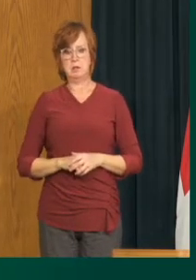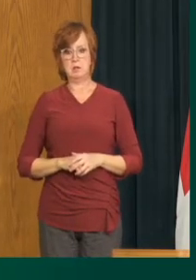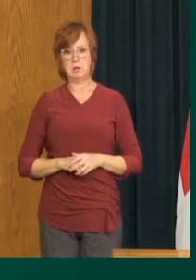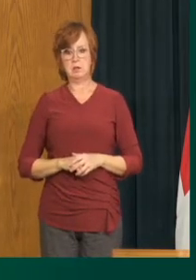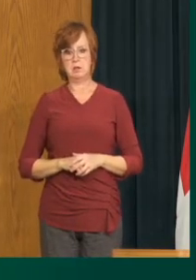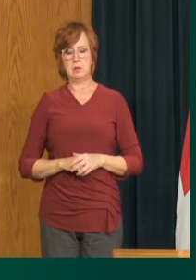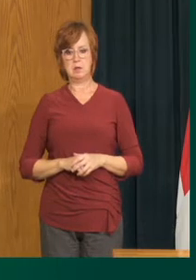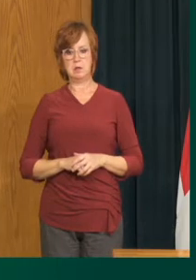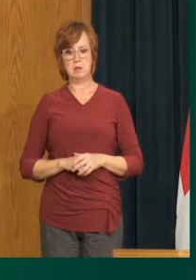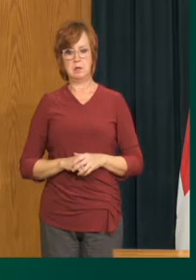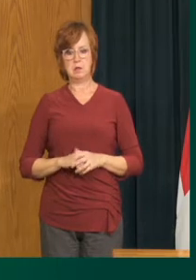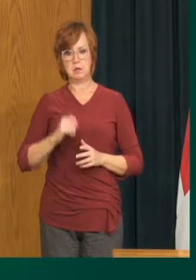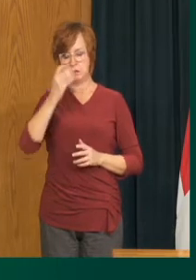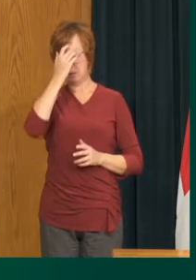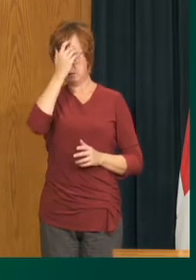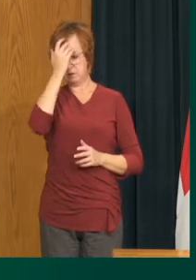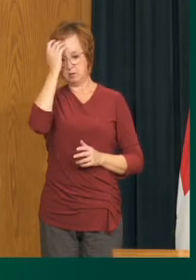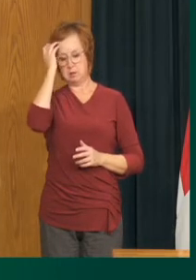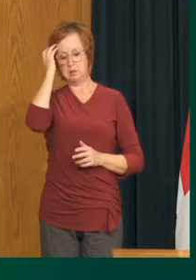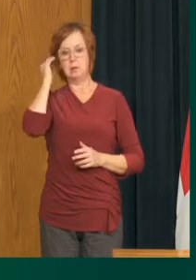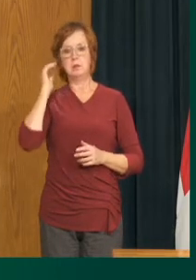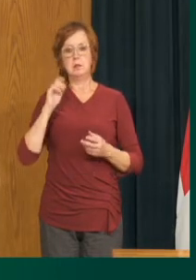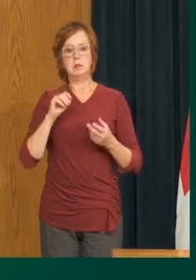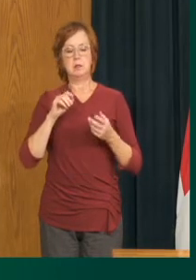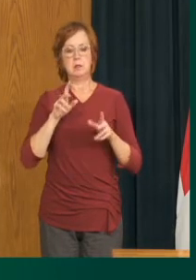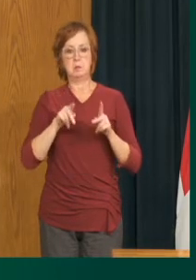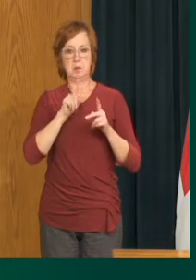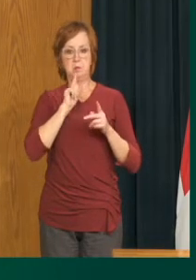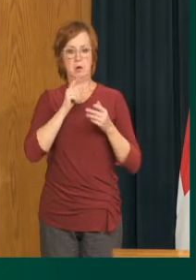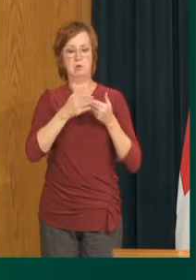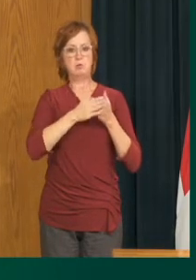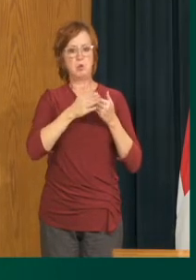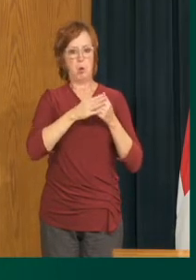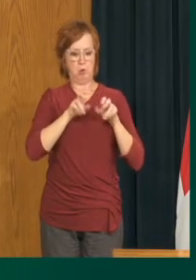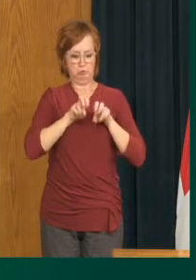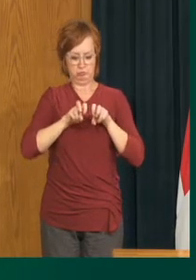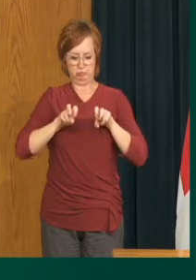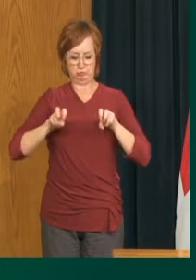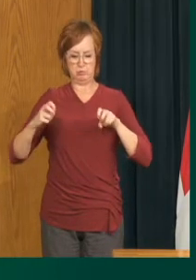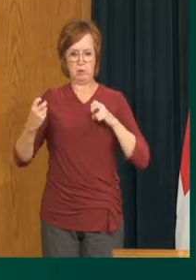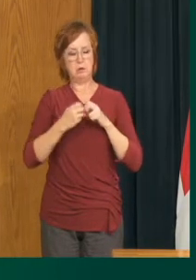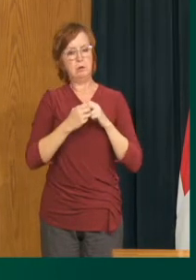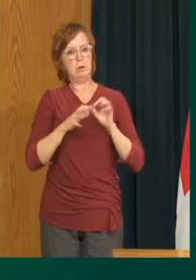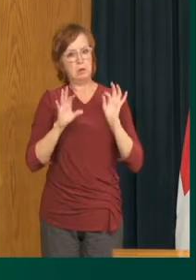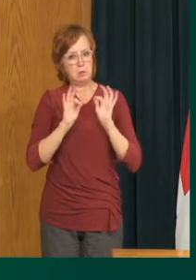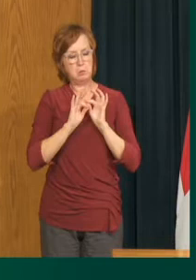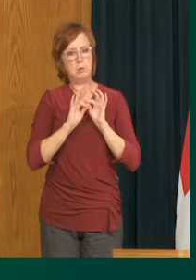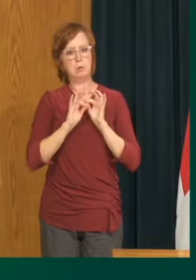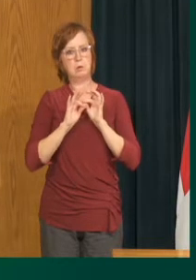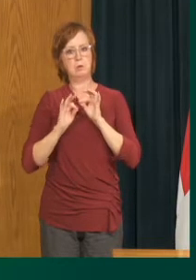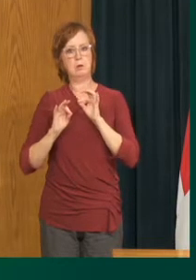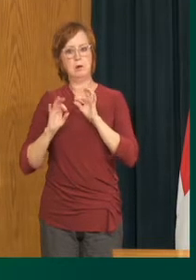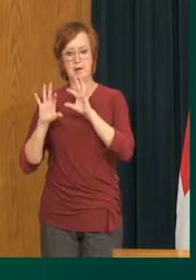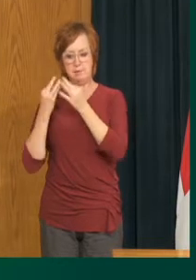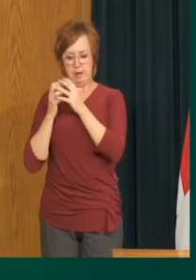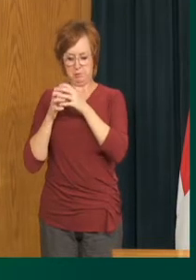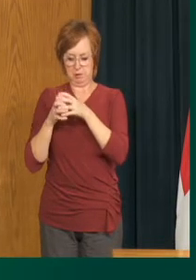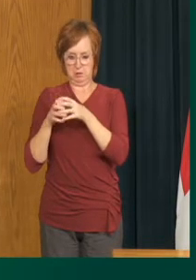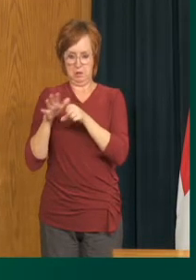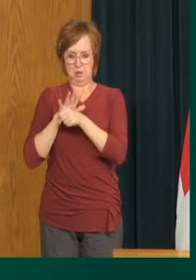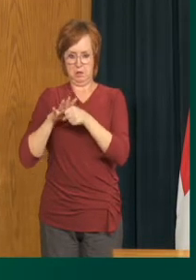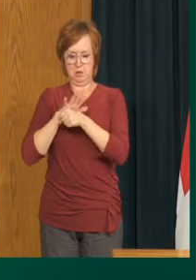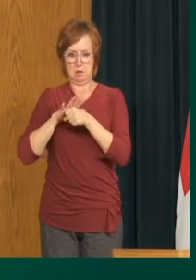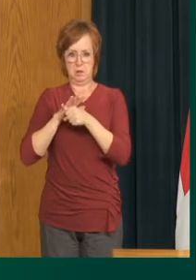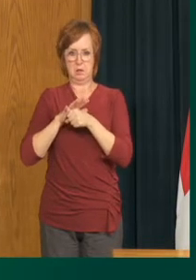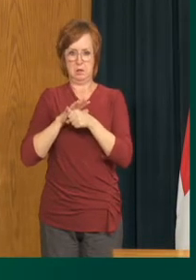how transmission happens. People are closer together, and they're not part of your extended household. So that's the most common way in